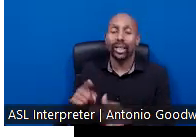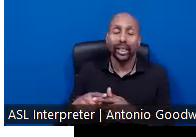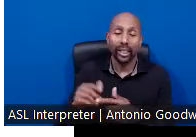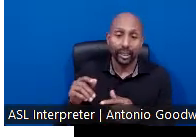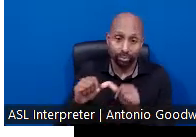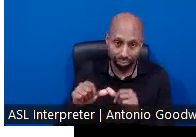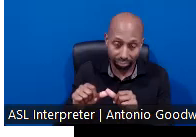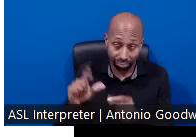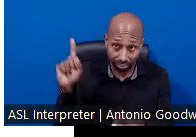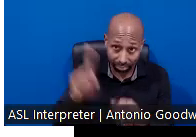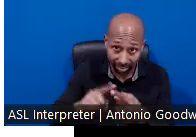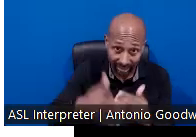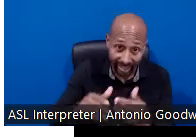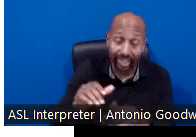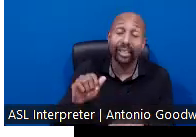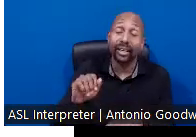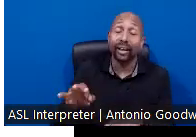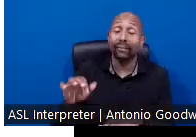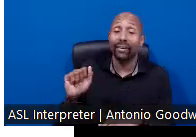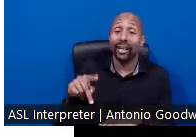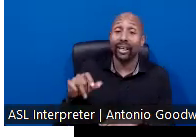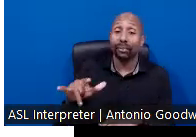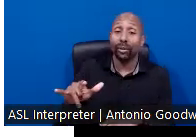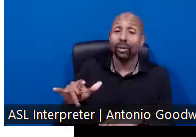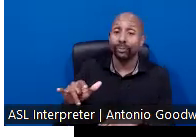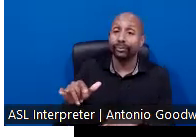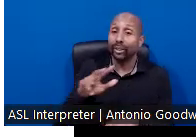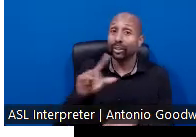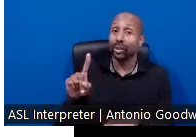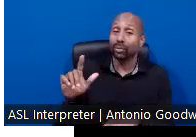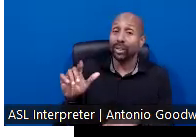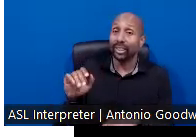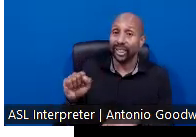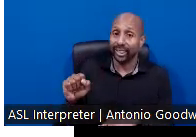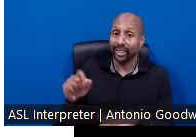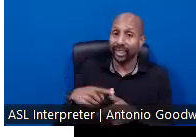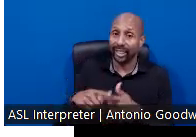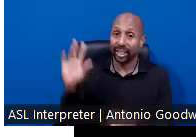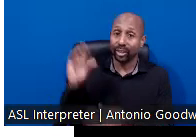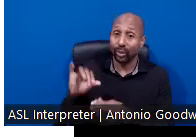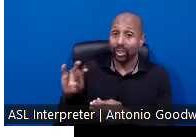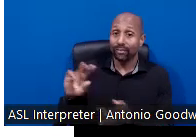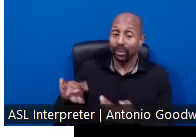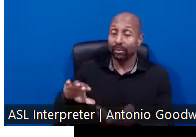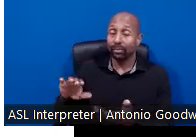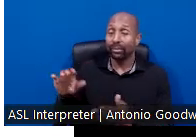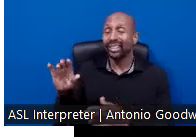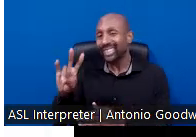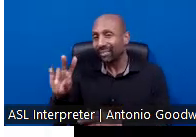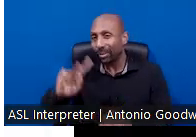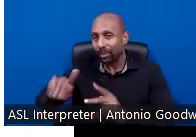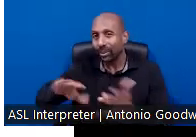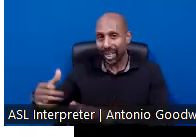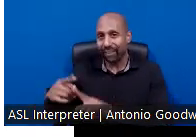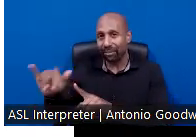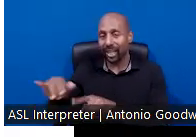aware of 31 cases and 7 people had died since the outbreak began. So all cases have